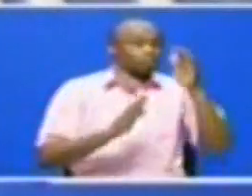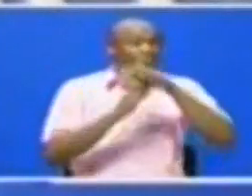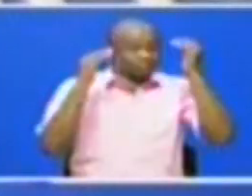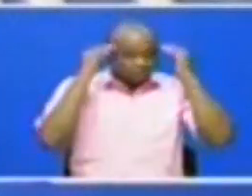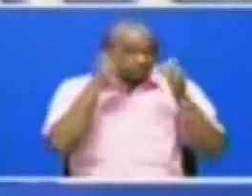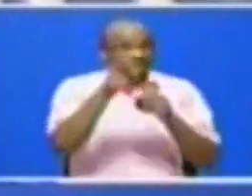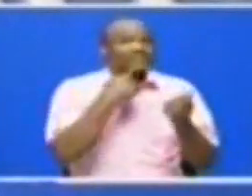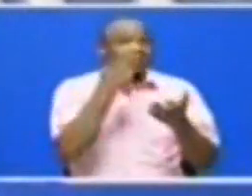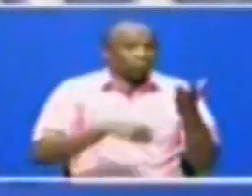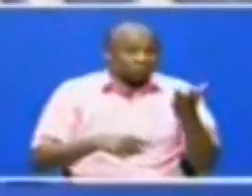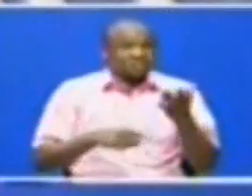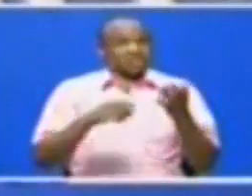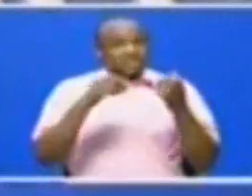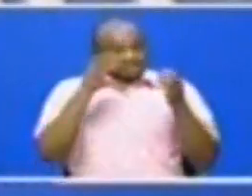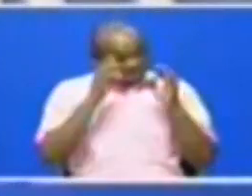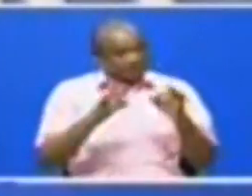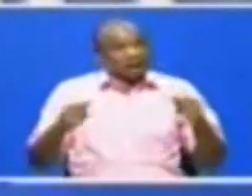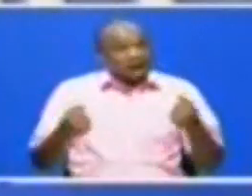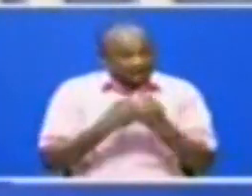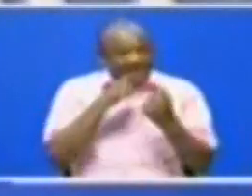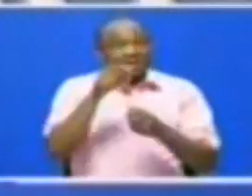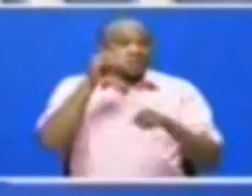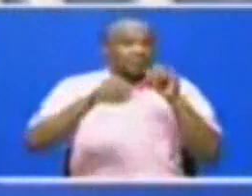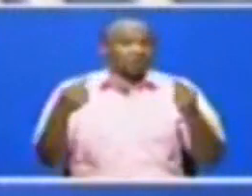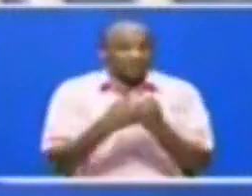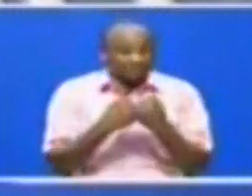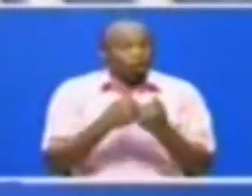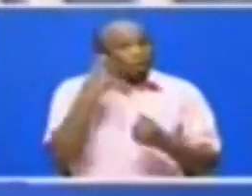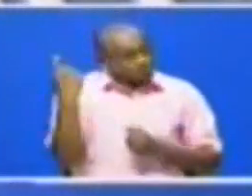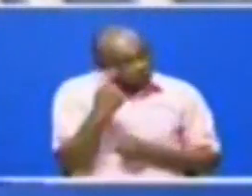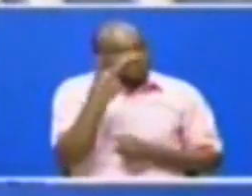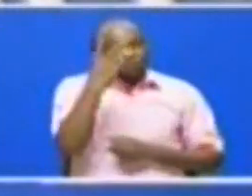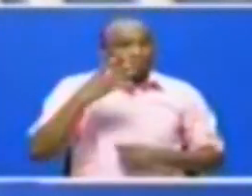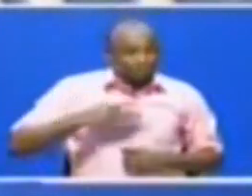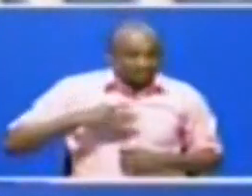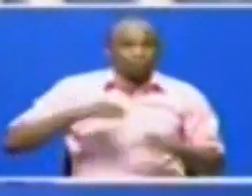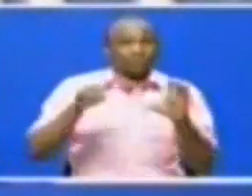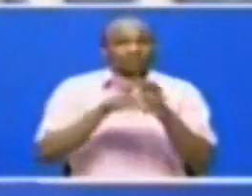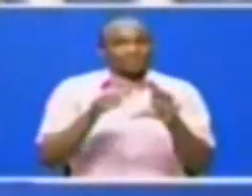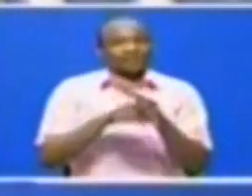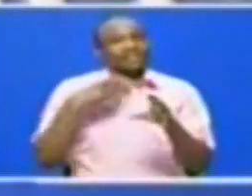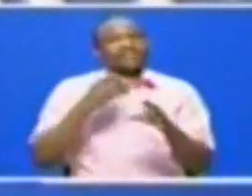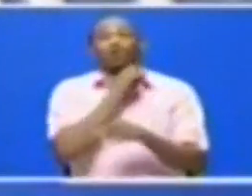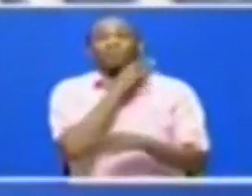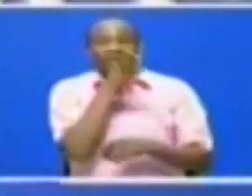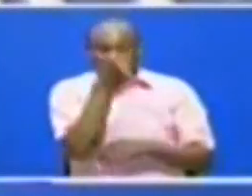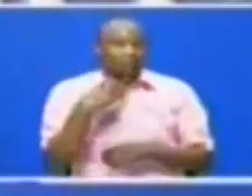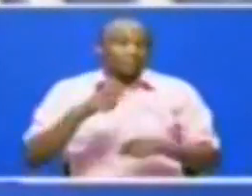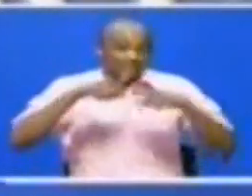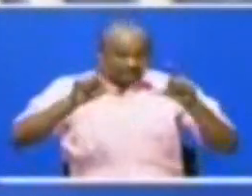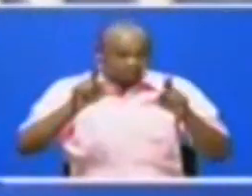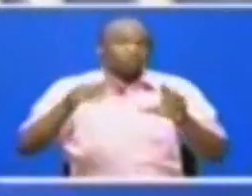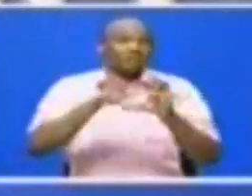indicated that in the event that there will be another election, it's only those individuals who participated in the petition that will be allowed